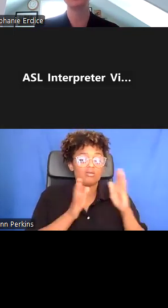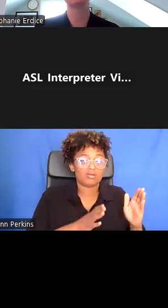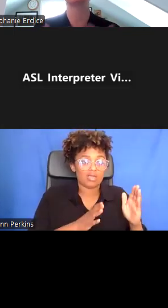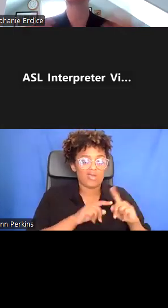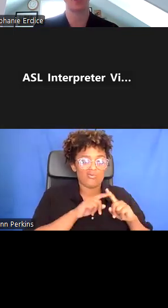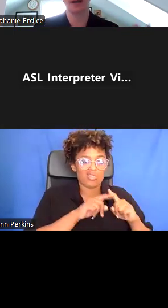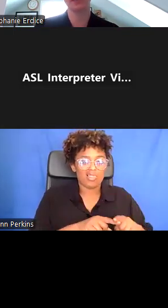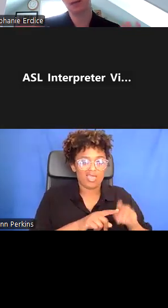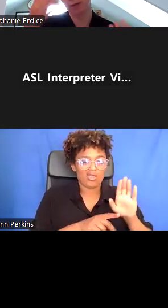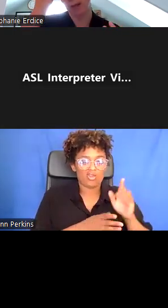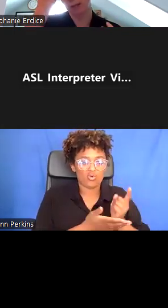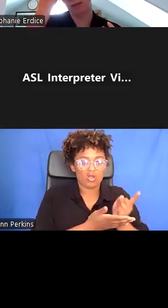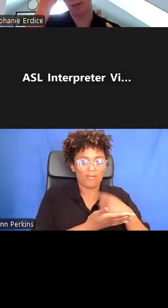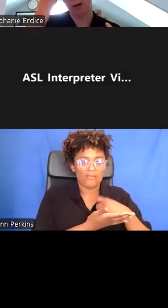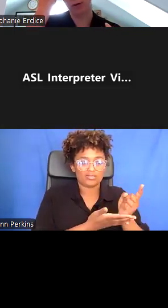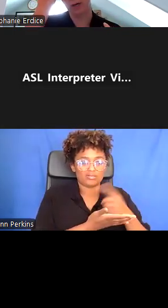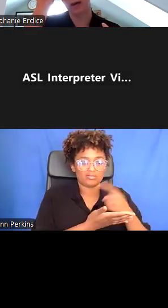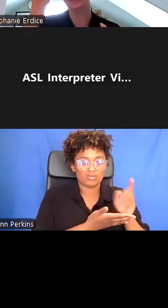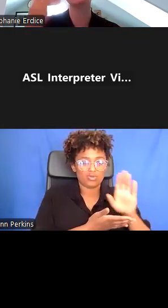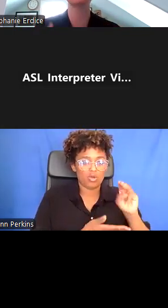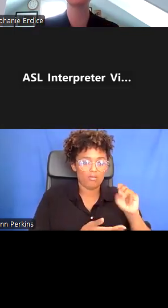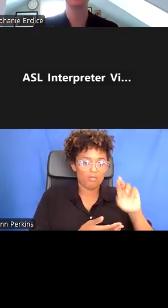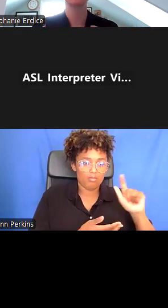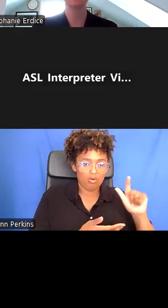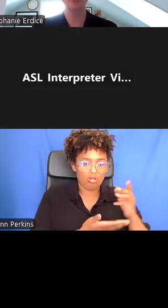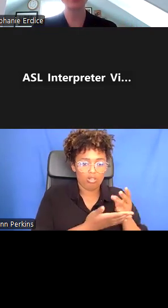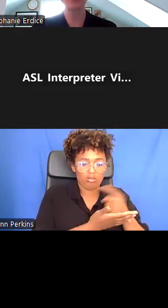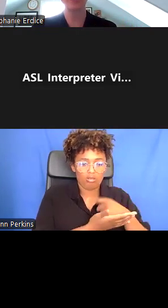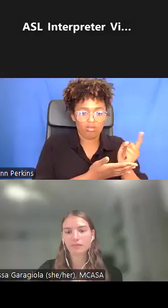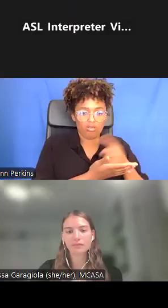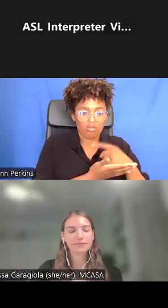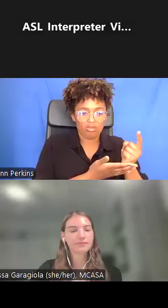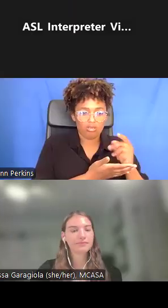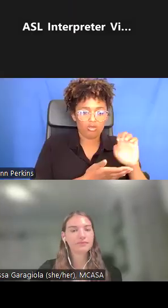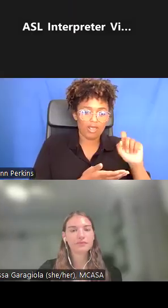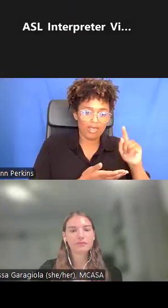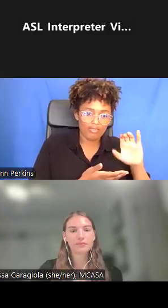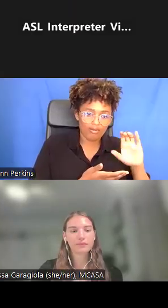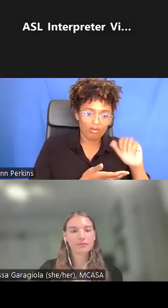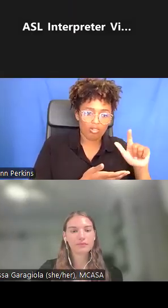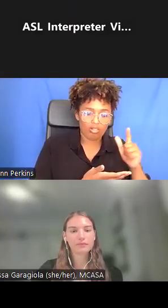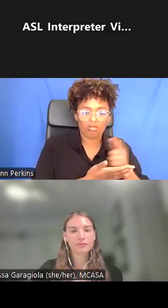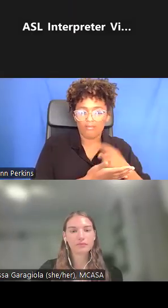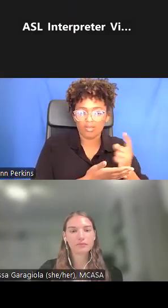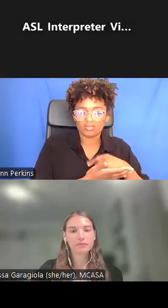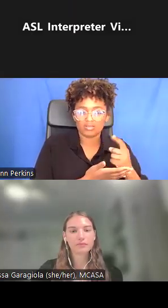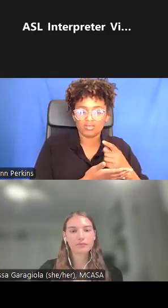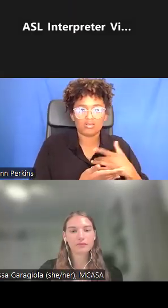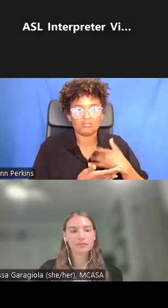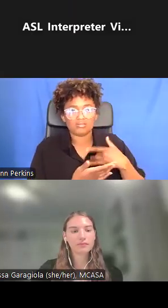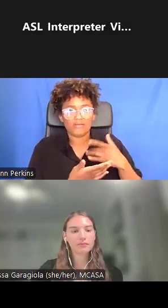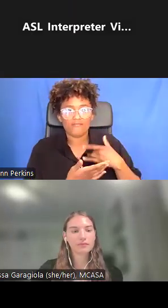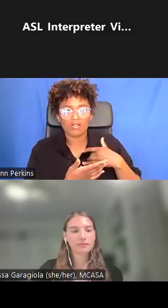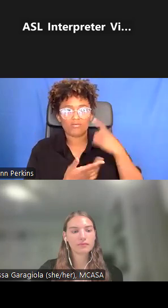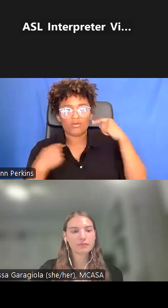action could you take that would not upset the balance of power here? And consider not only what that would feel like for you, but what that may feel like for